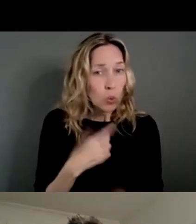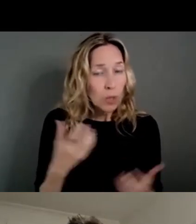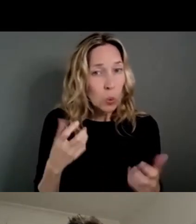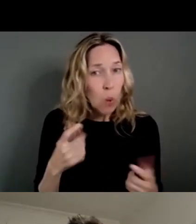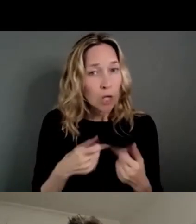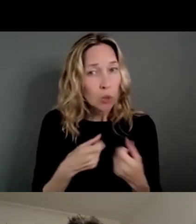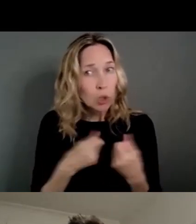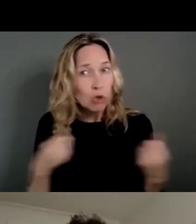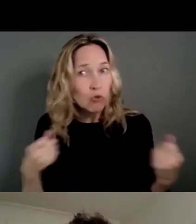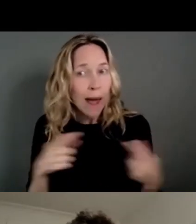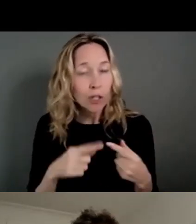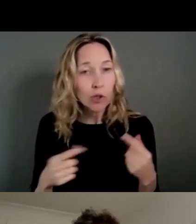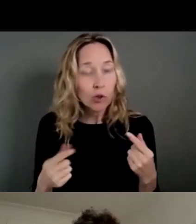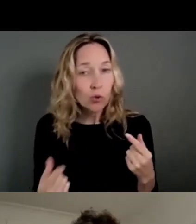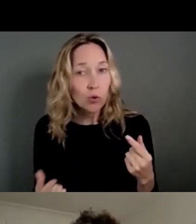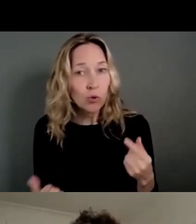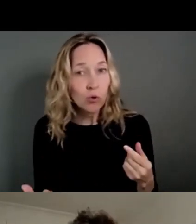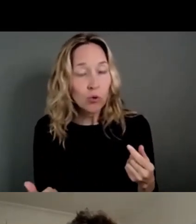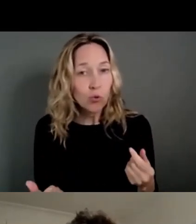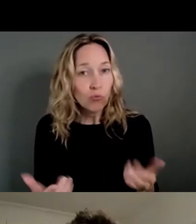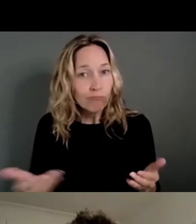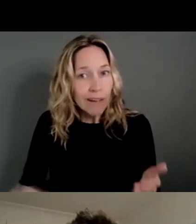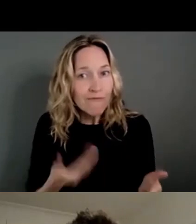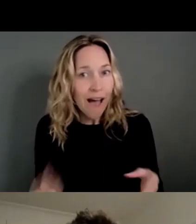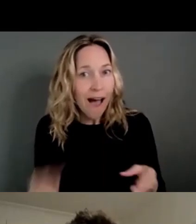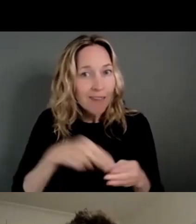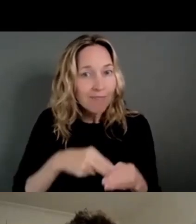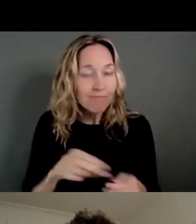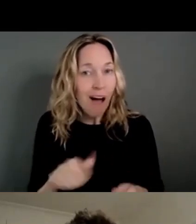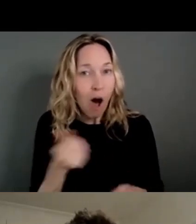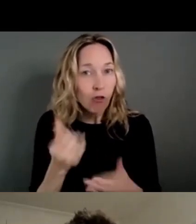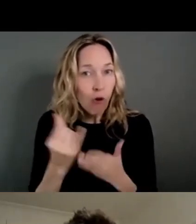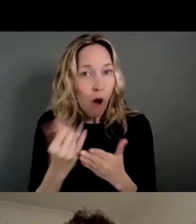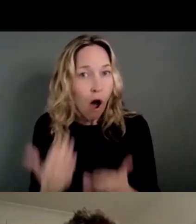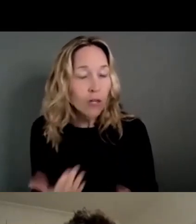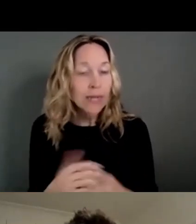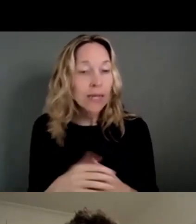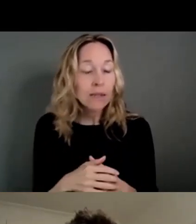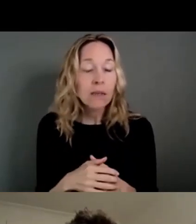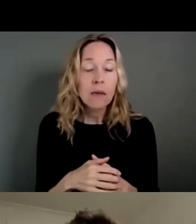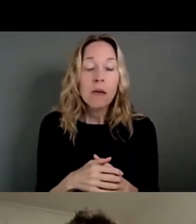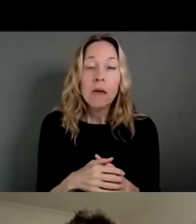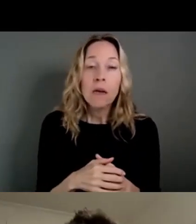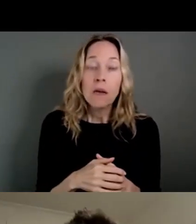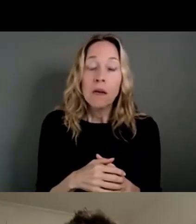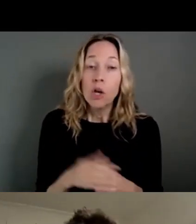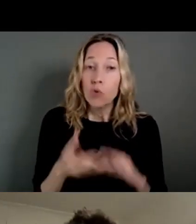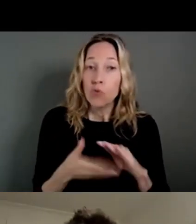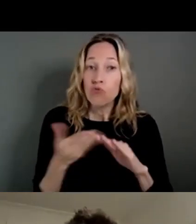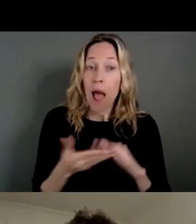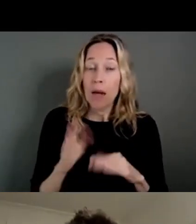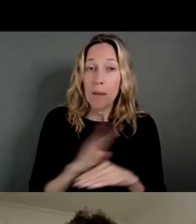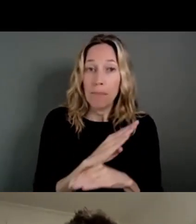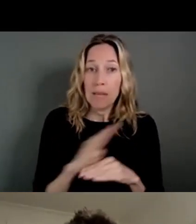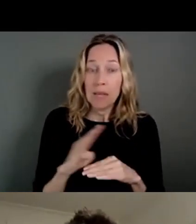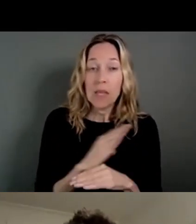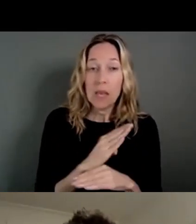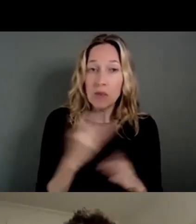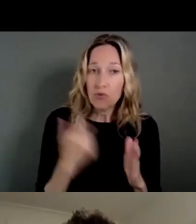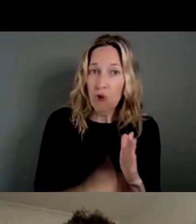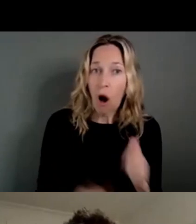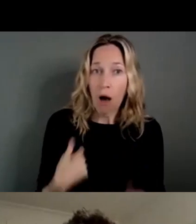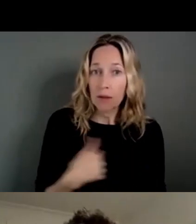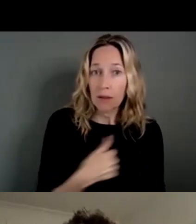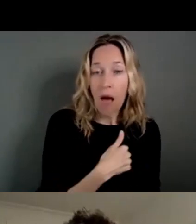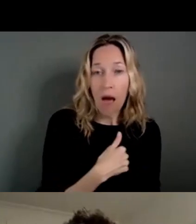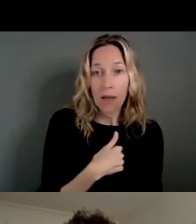in business. And at the end of the day, that cost per contract, if I'm